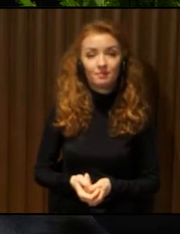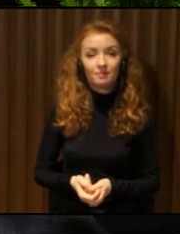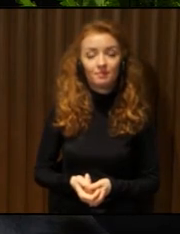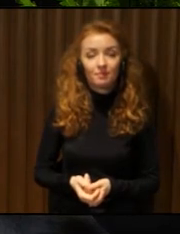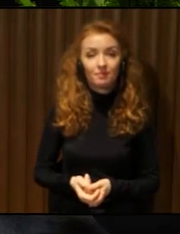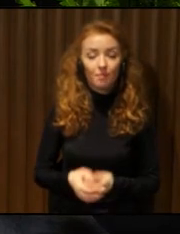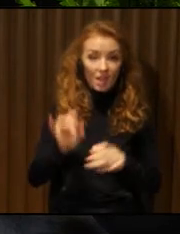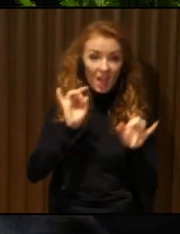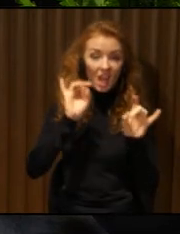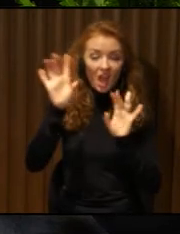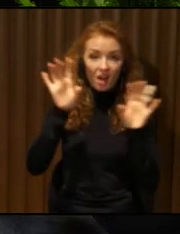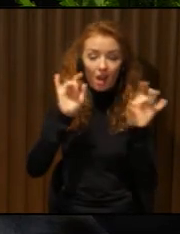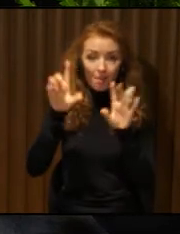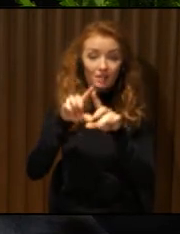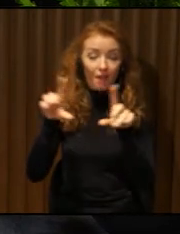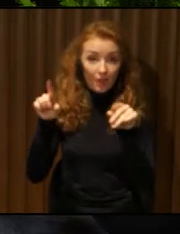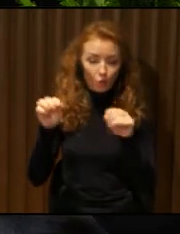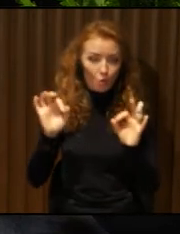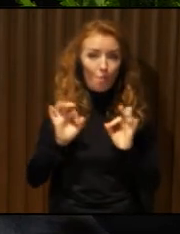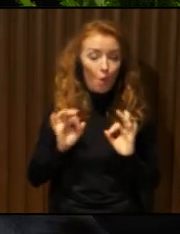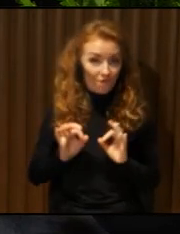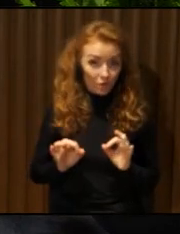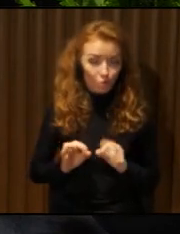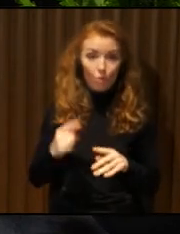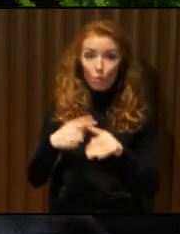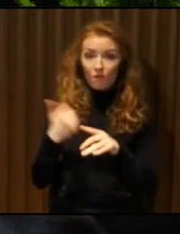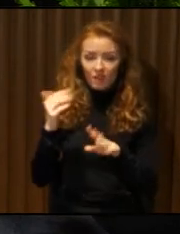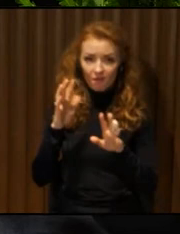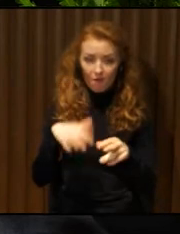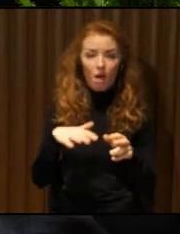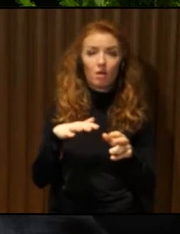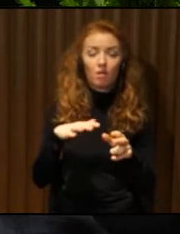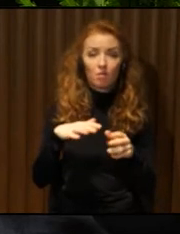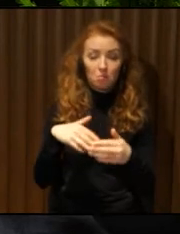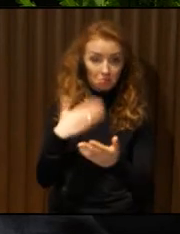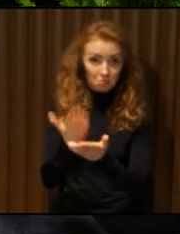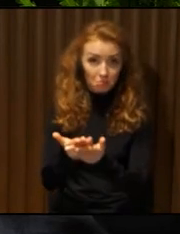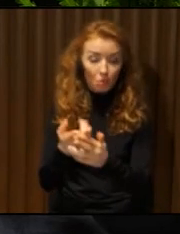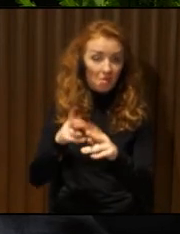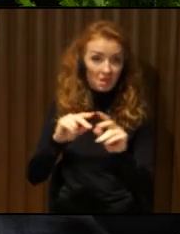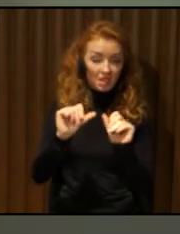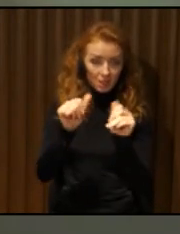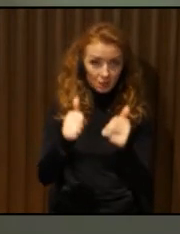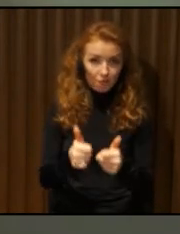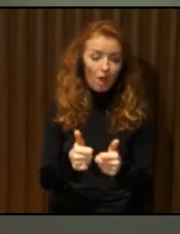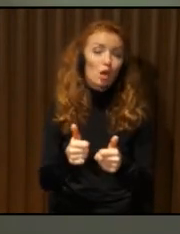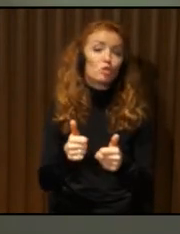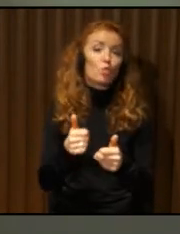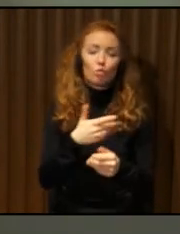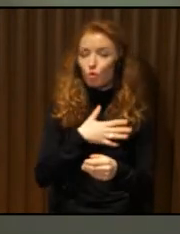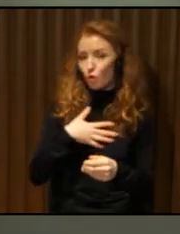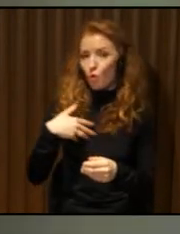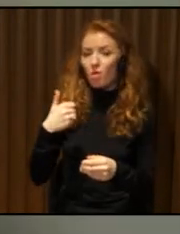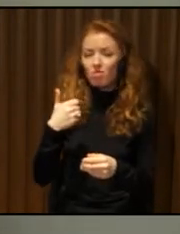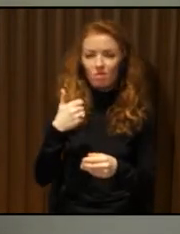So they can really take it and do a super trooper popular advertisement. Like, you know, Coca-Cola